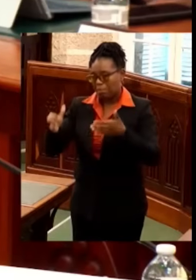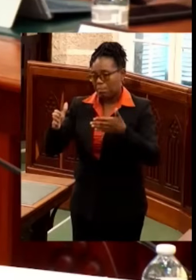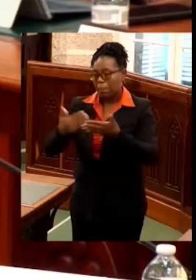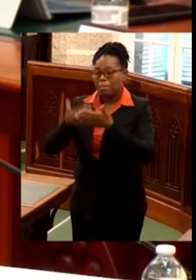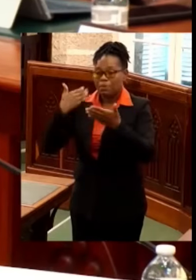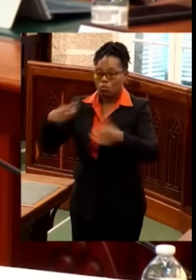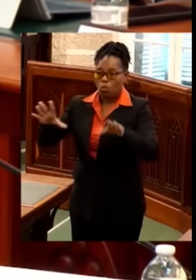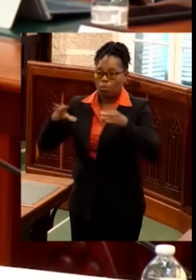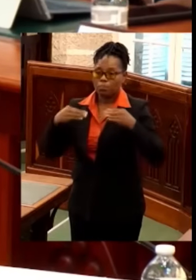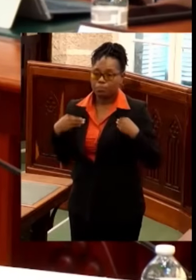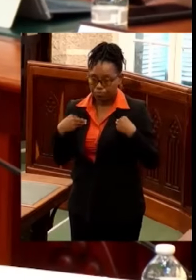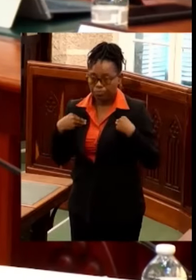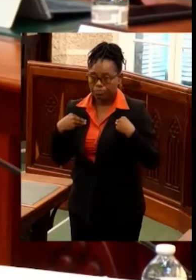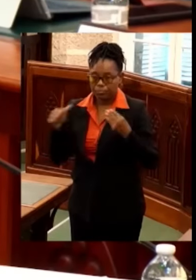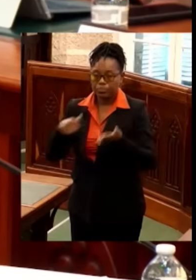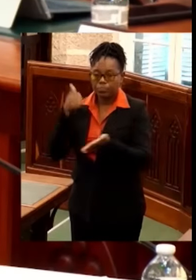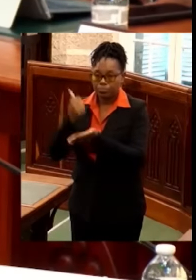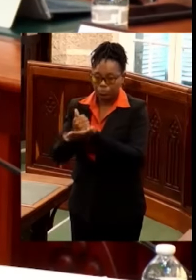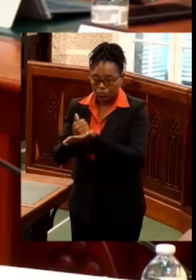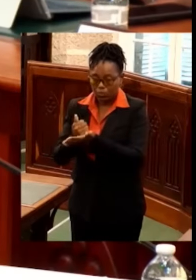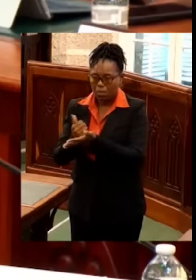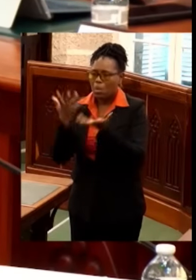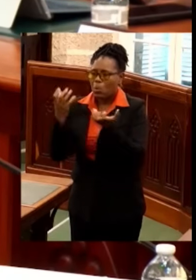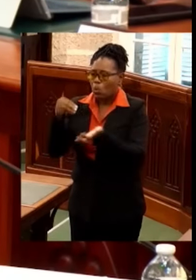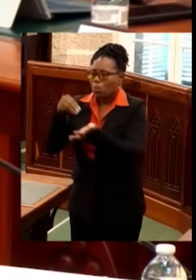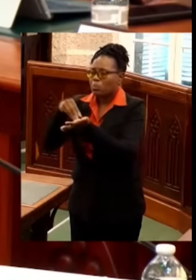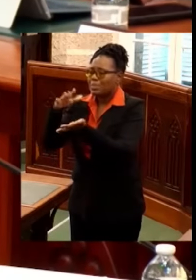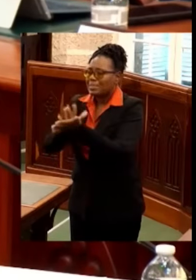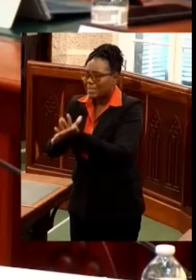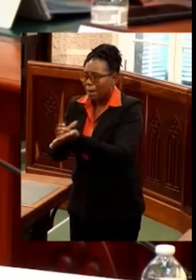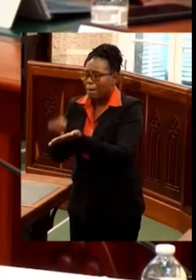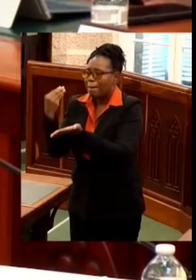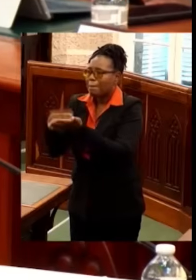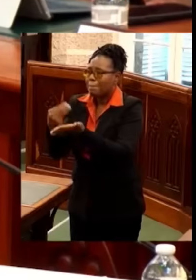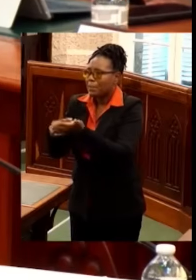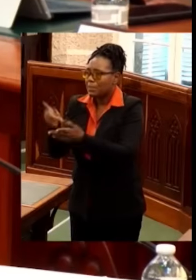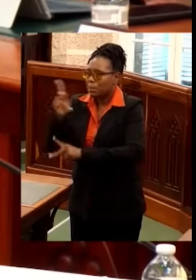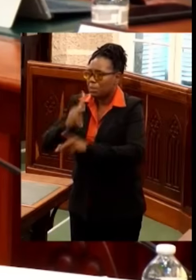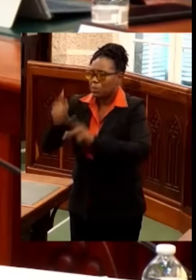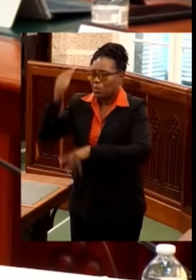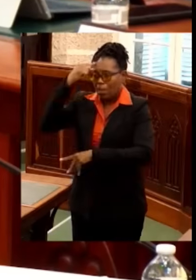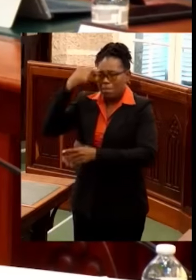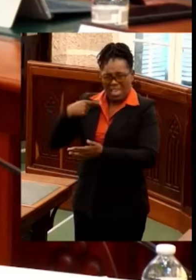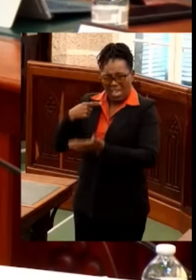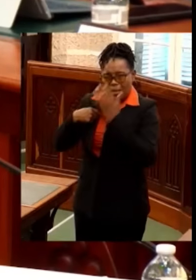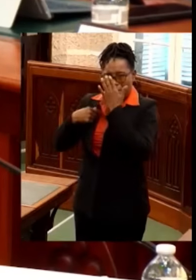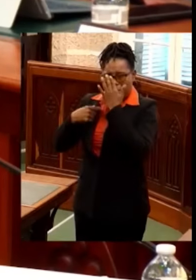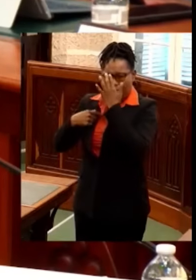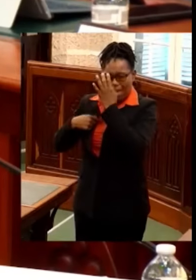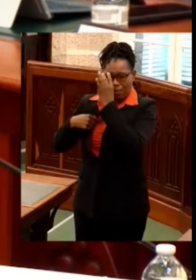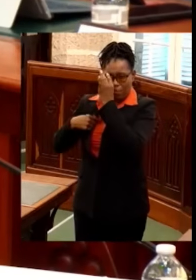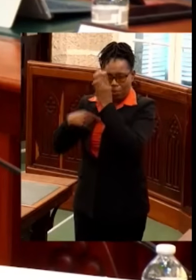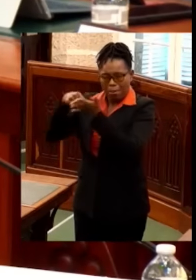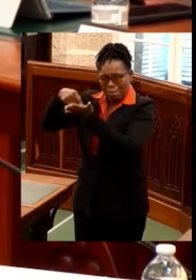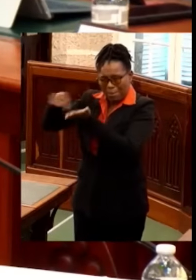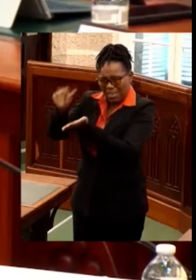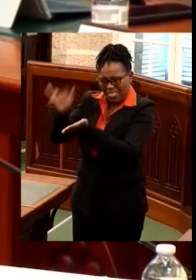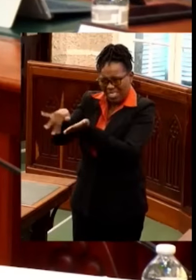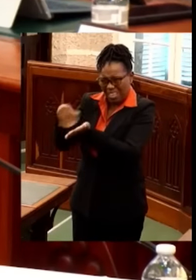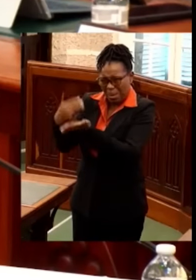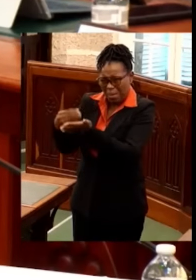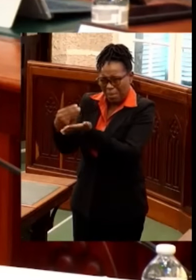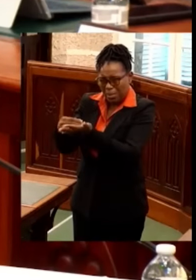wanted to put a sum there, a sum of money that will scare people so that when the police service